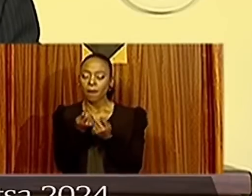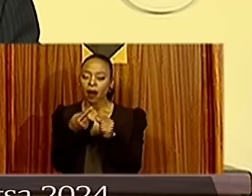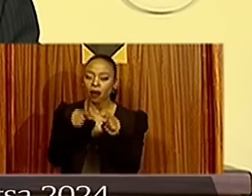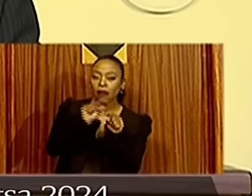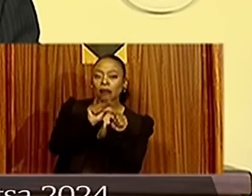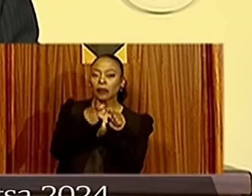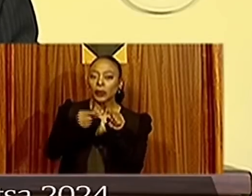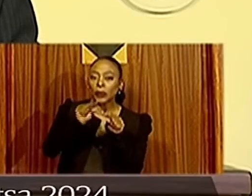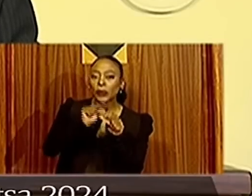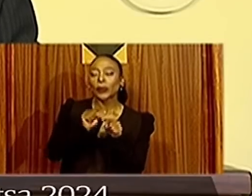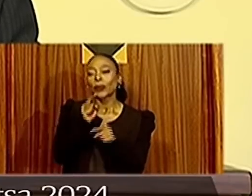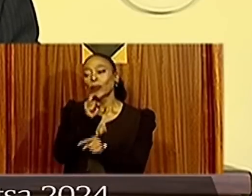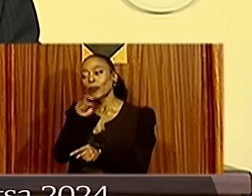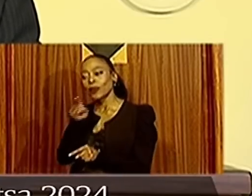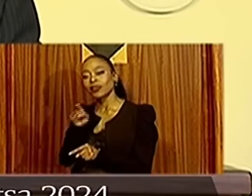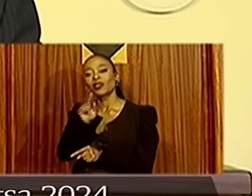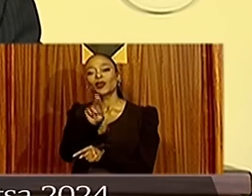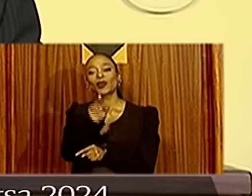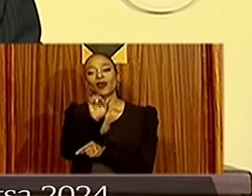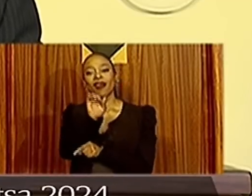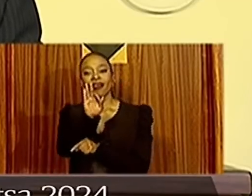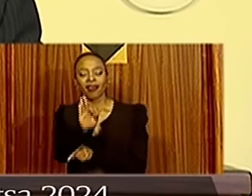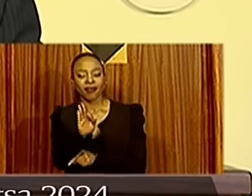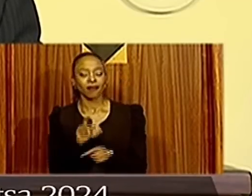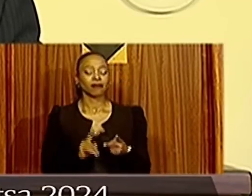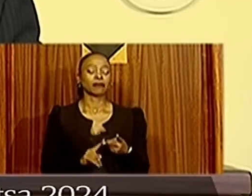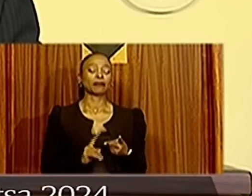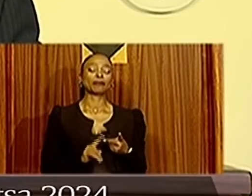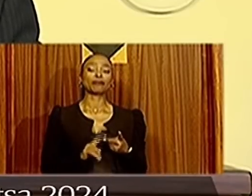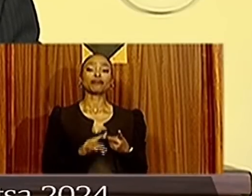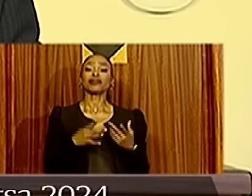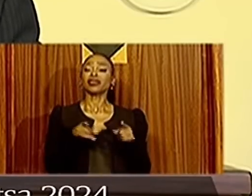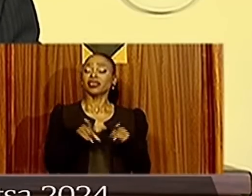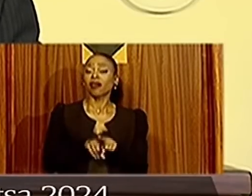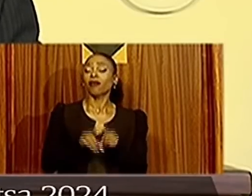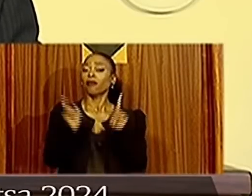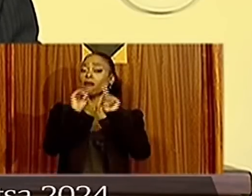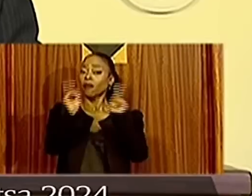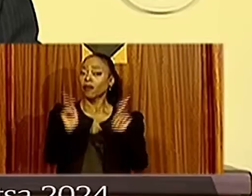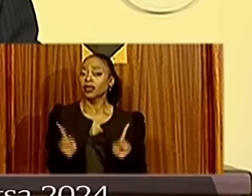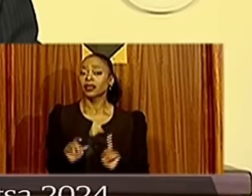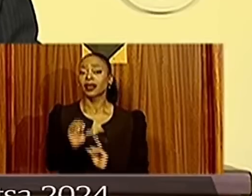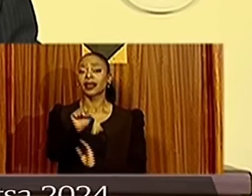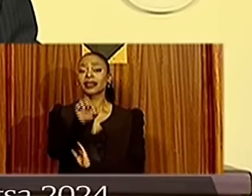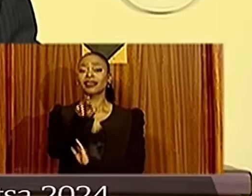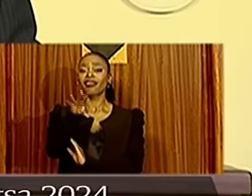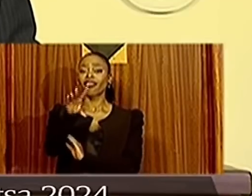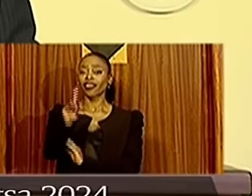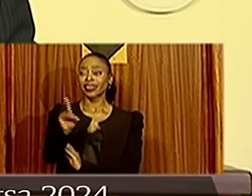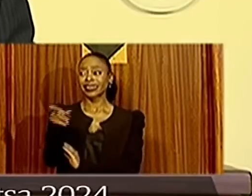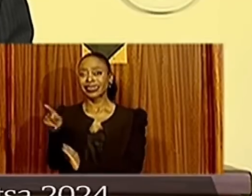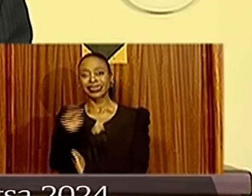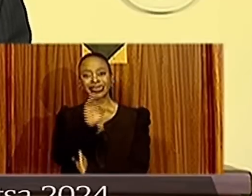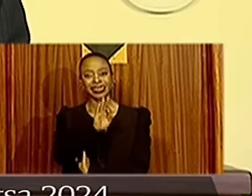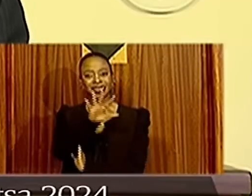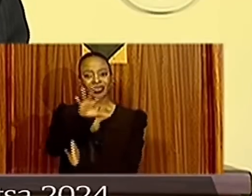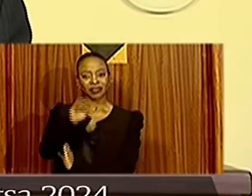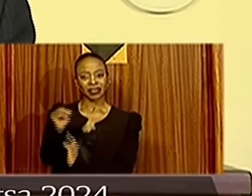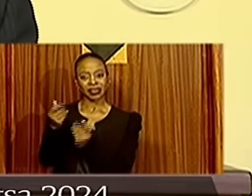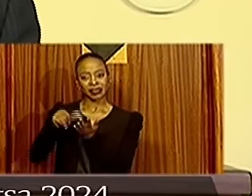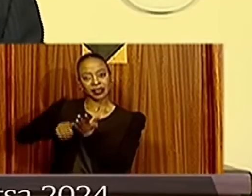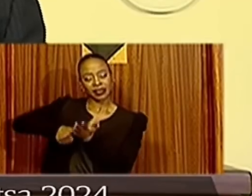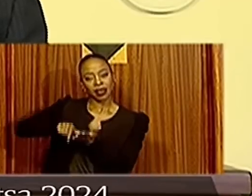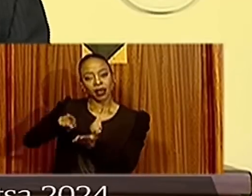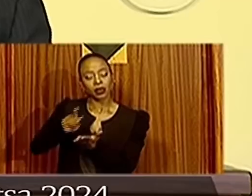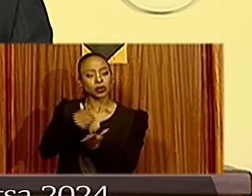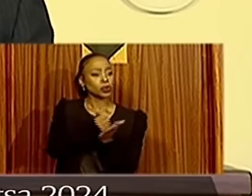UIF scheme. Through the introduction of the special SRD grant, we provided